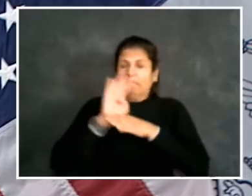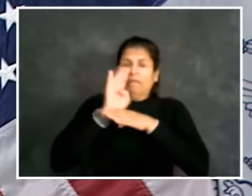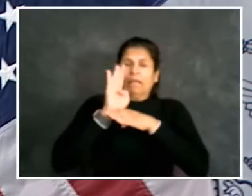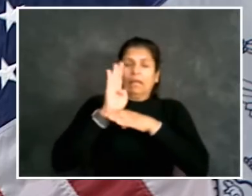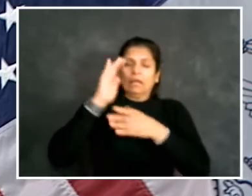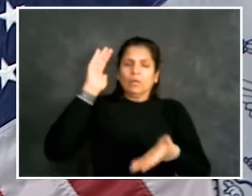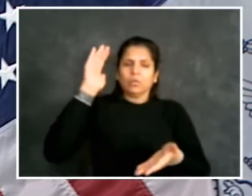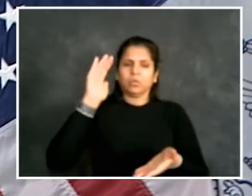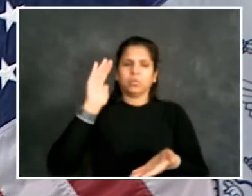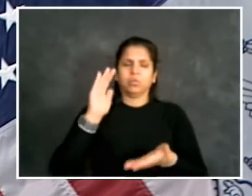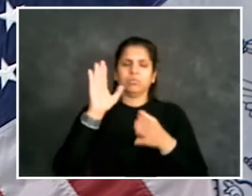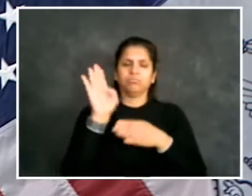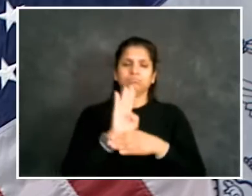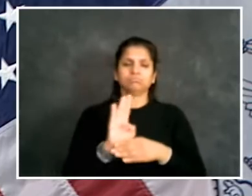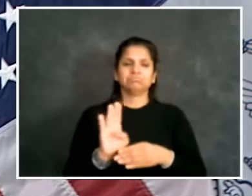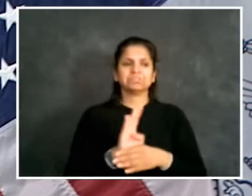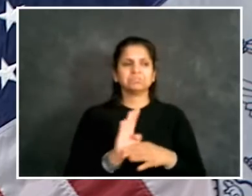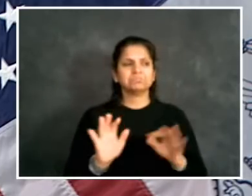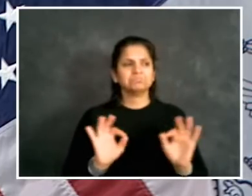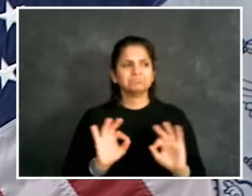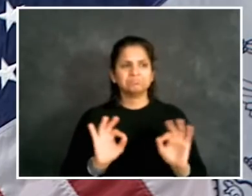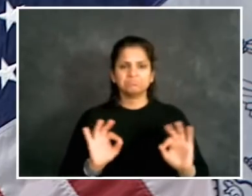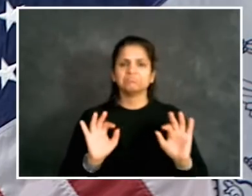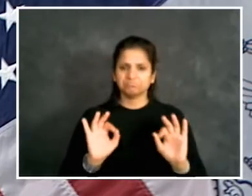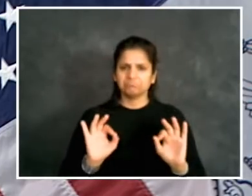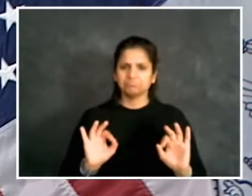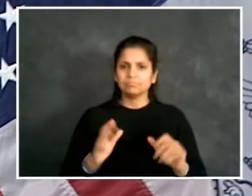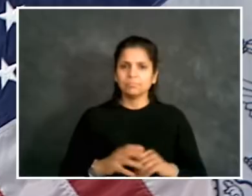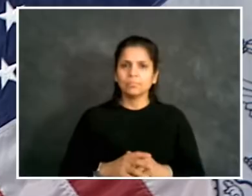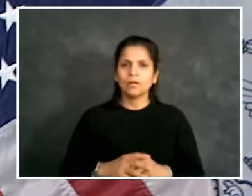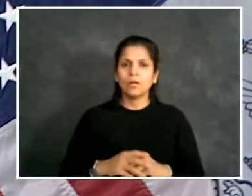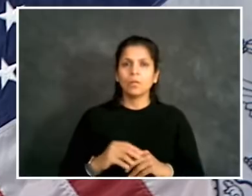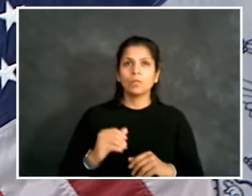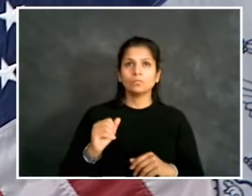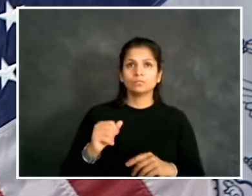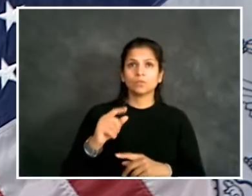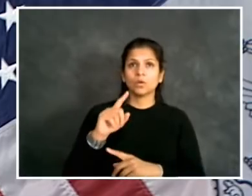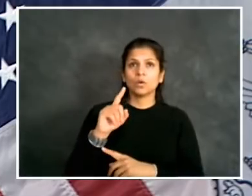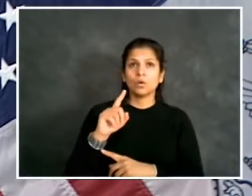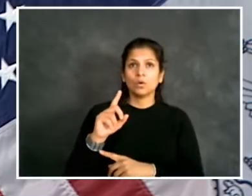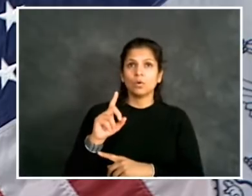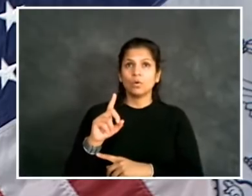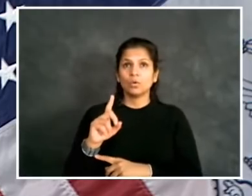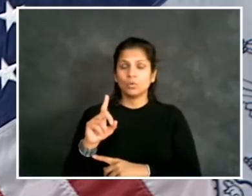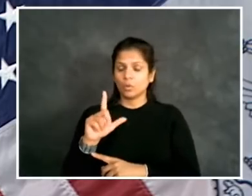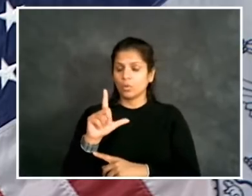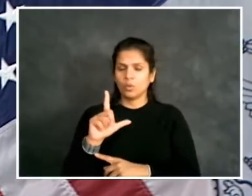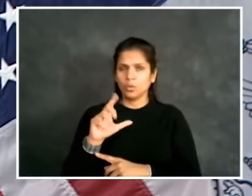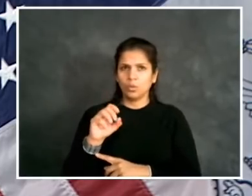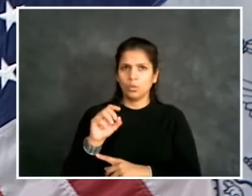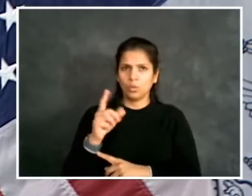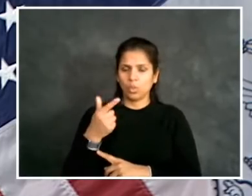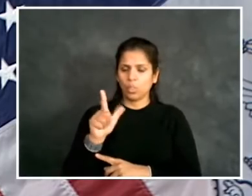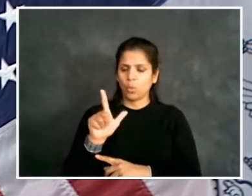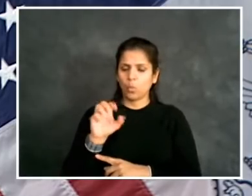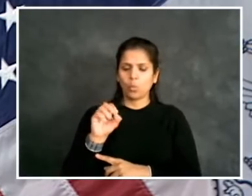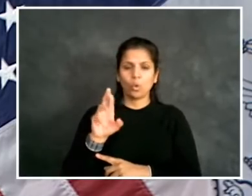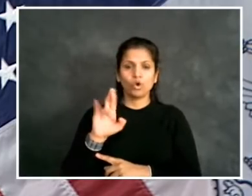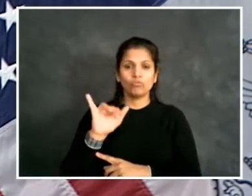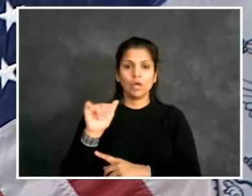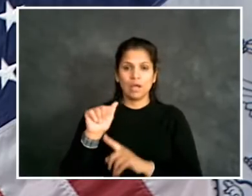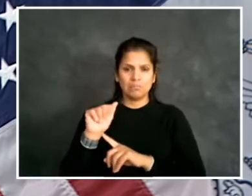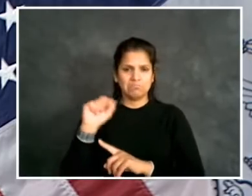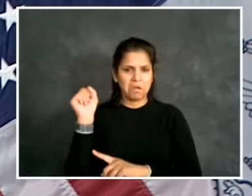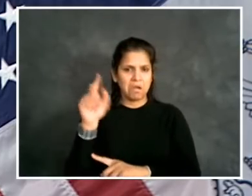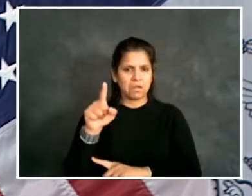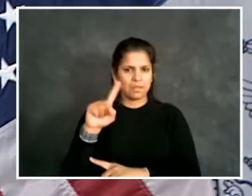Gloria? Hi, good morning. Mr. Mayor, I want to follow up on these city workers